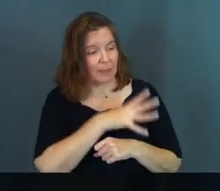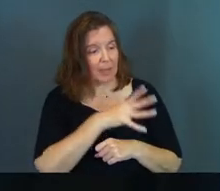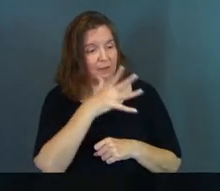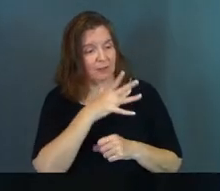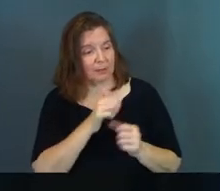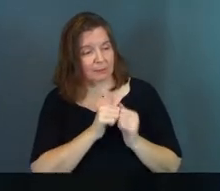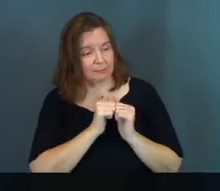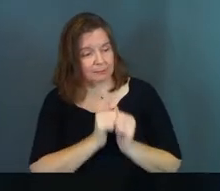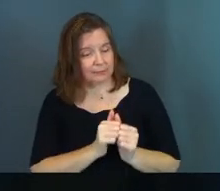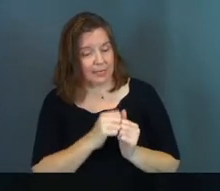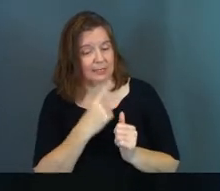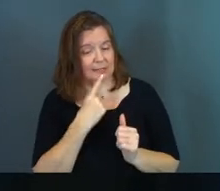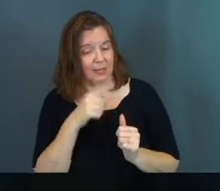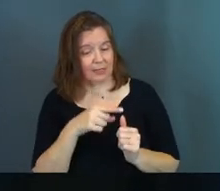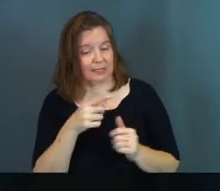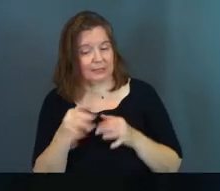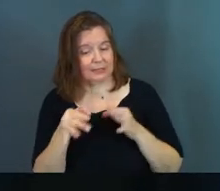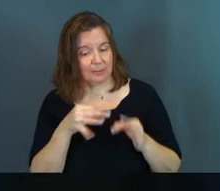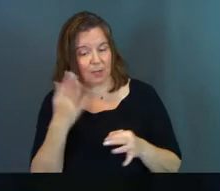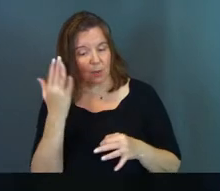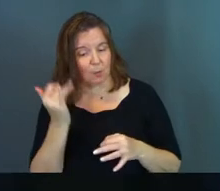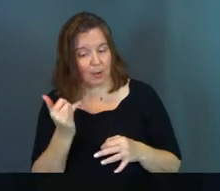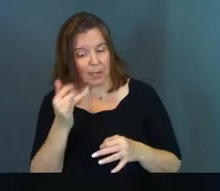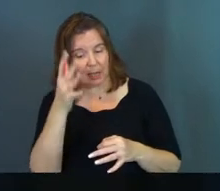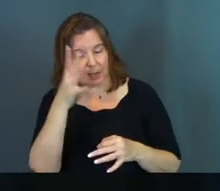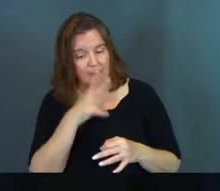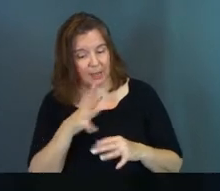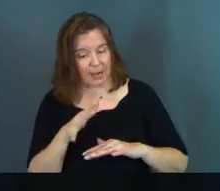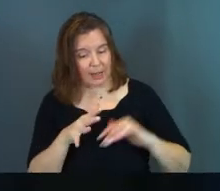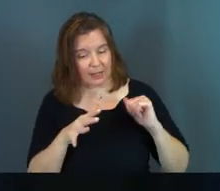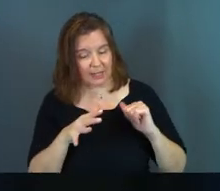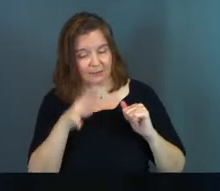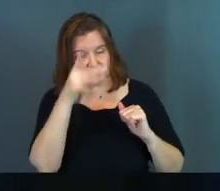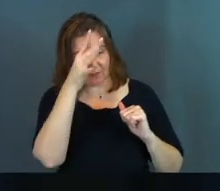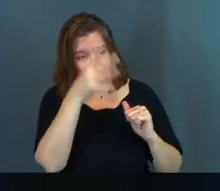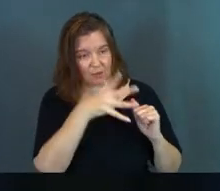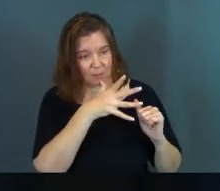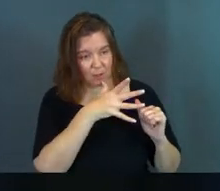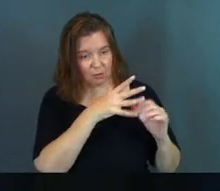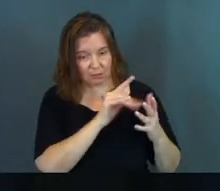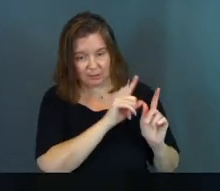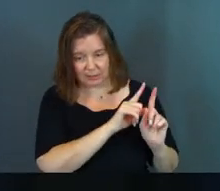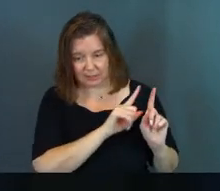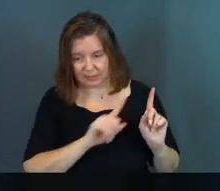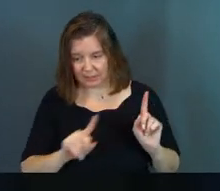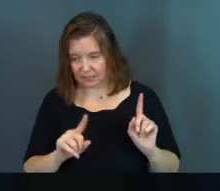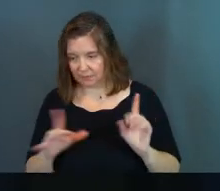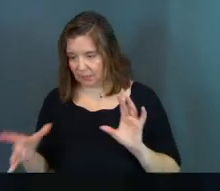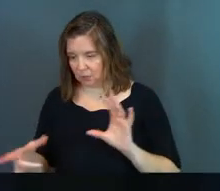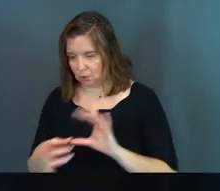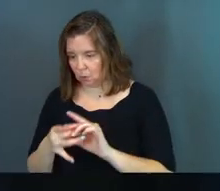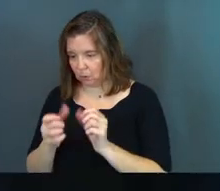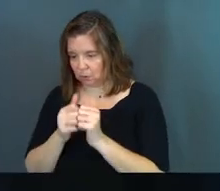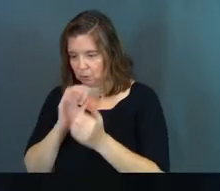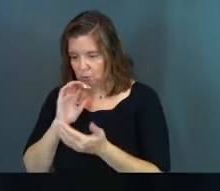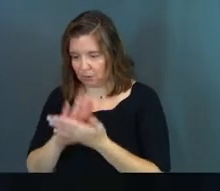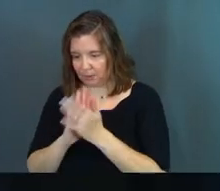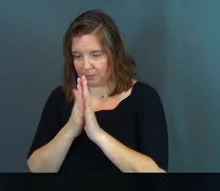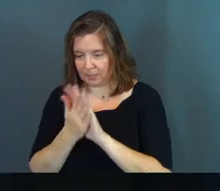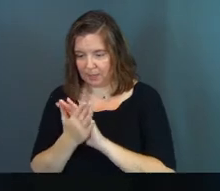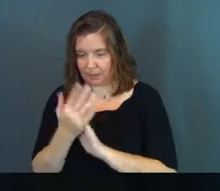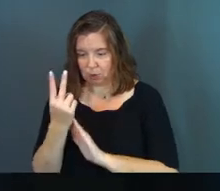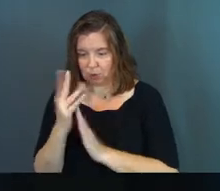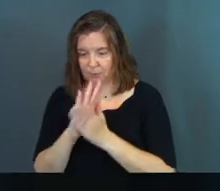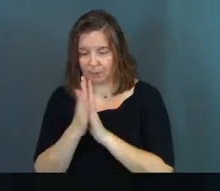and female. And he said, this explains why a man leaves his father and mother and is joined to his wife, and the two are united into